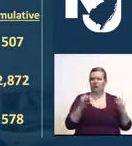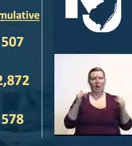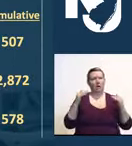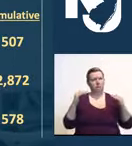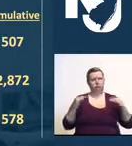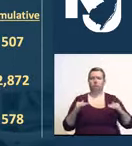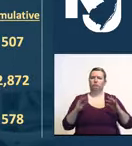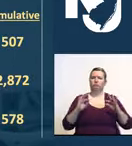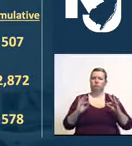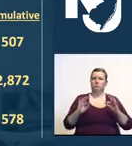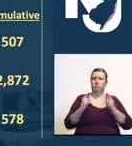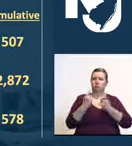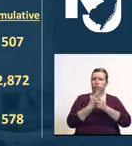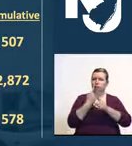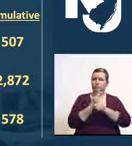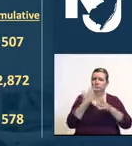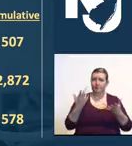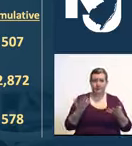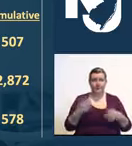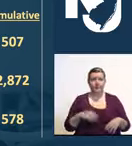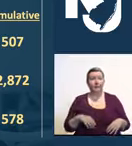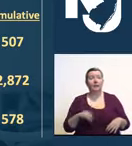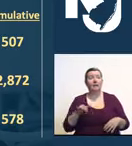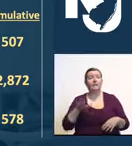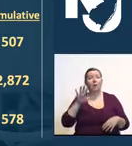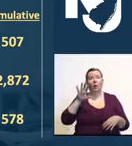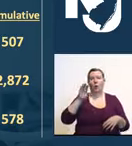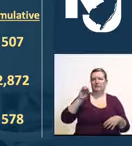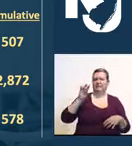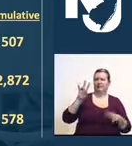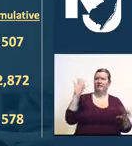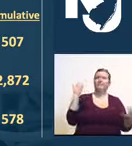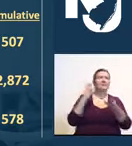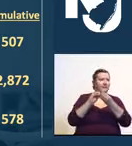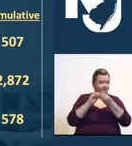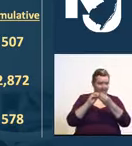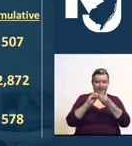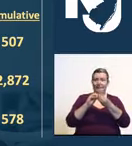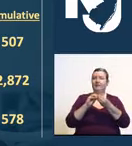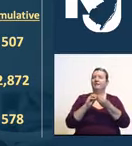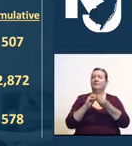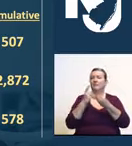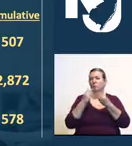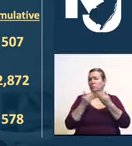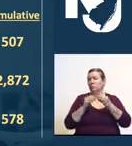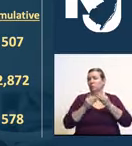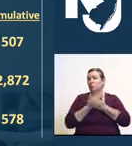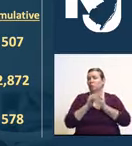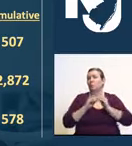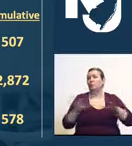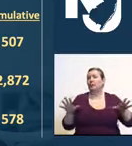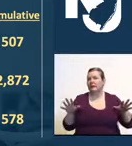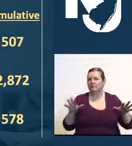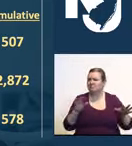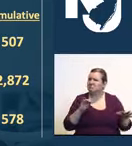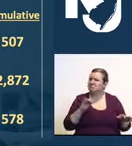507 outbreaks. We take each and every single one of them deadly